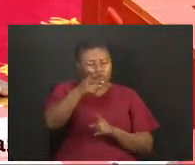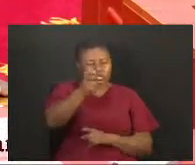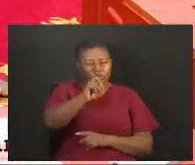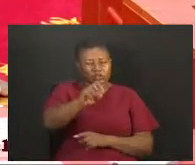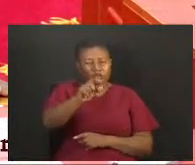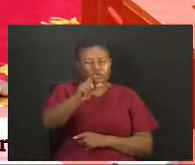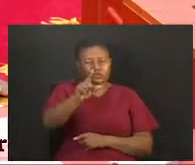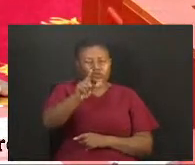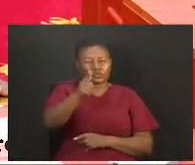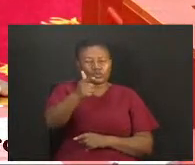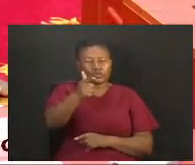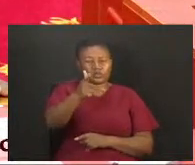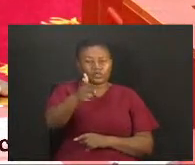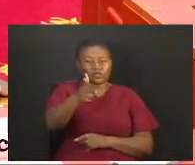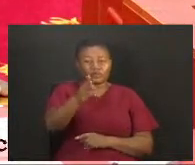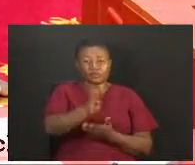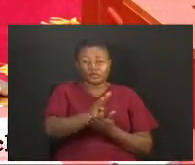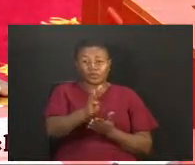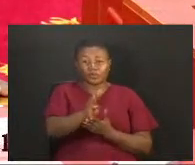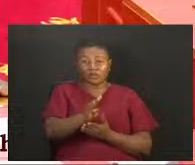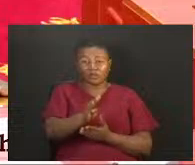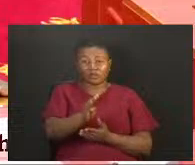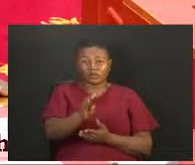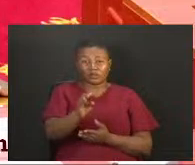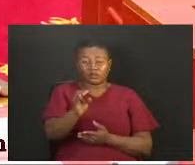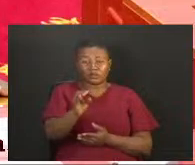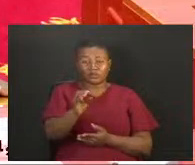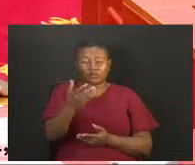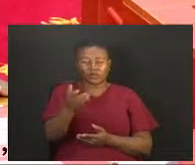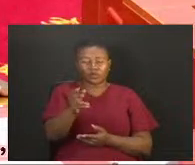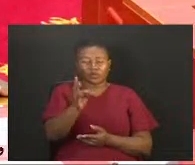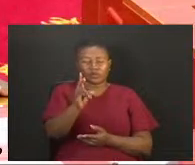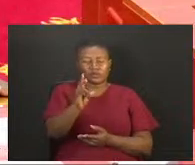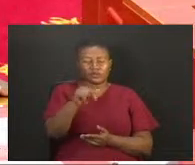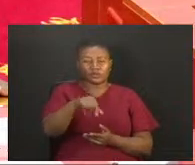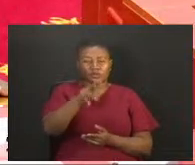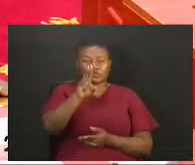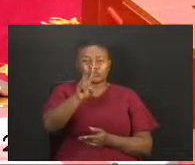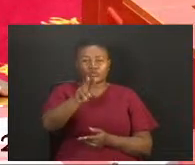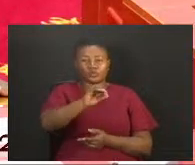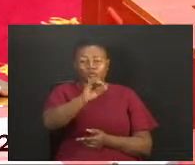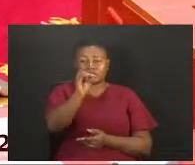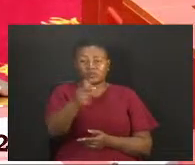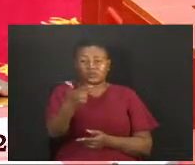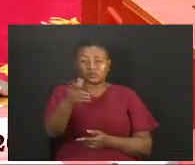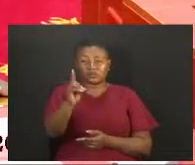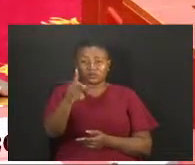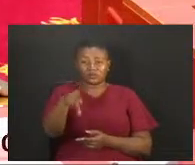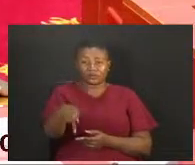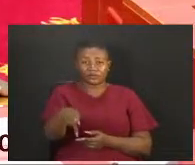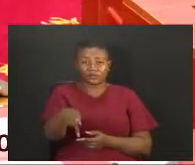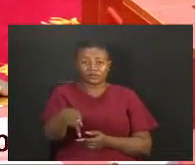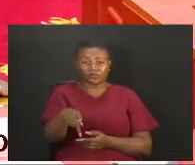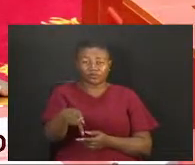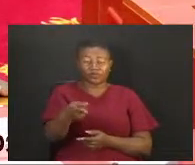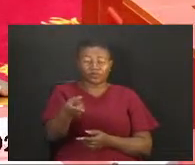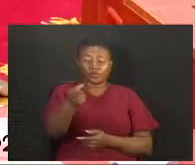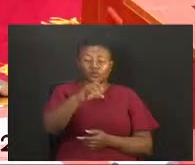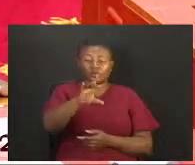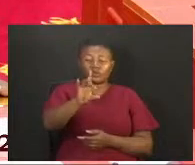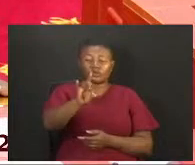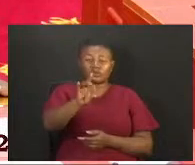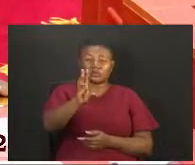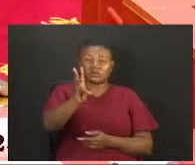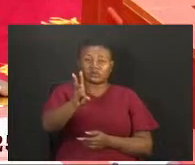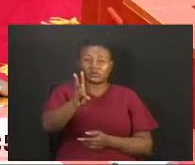223.8 billion Ghana cedis, or 17.2% of GDP, up from 186.5